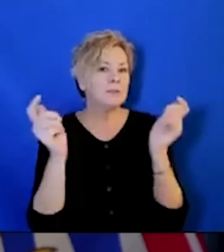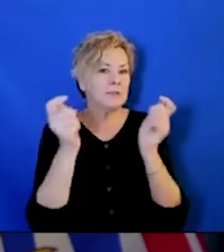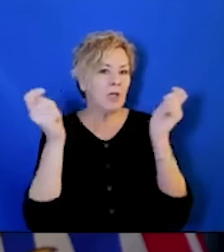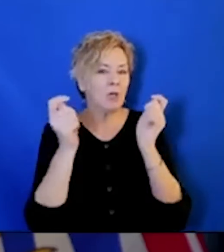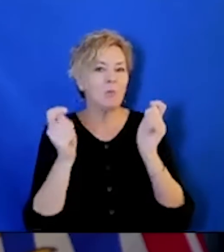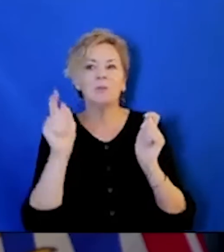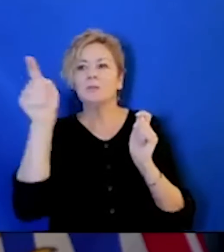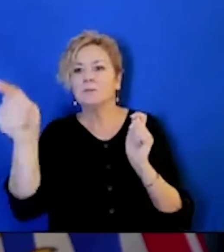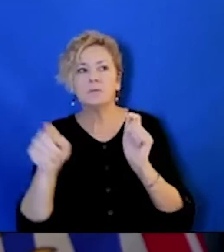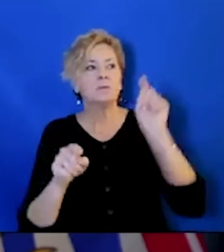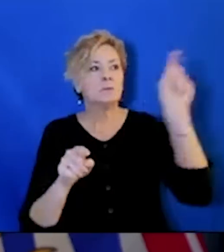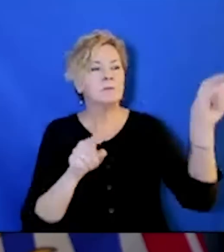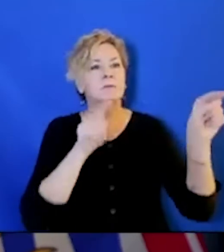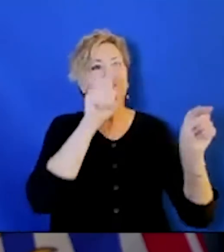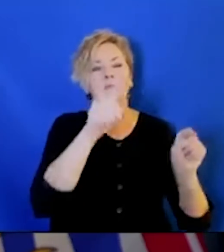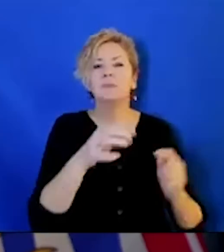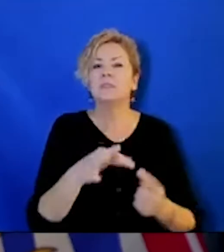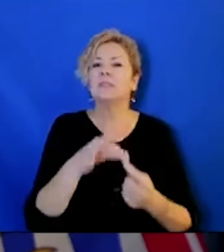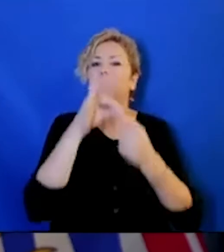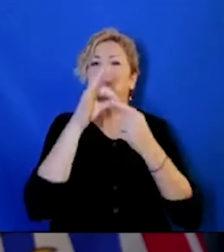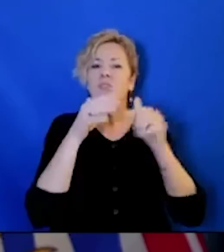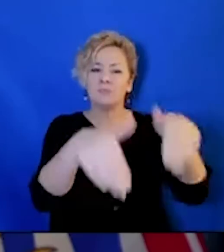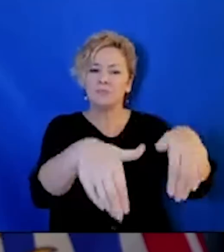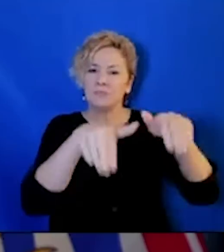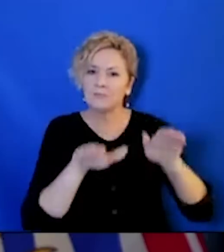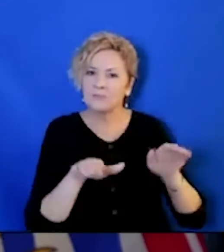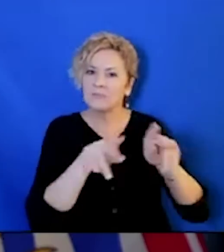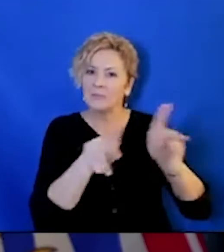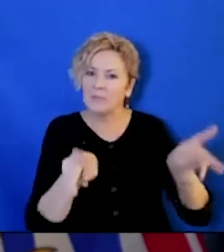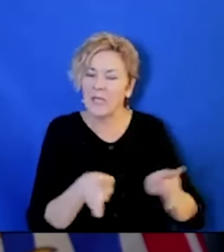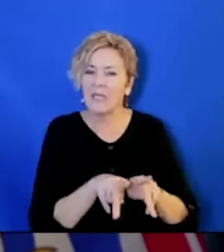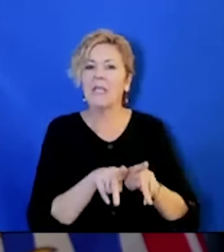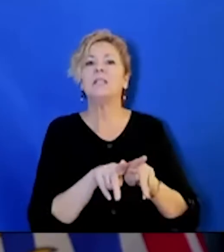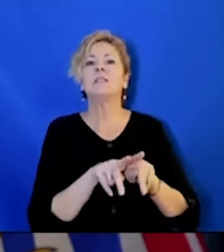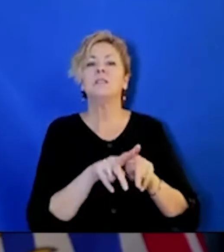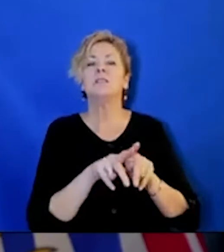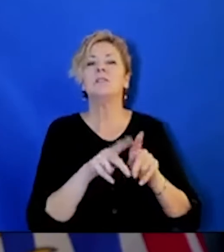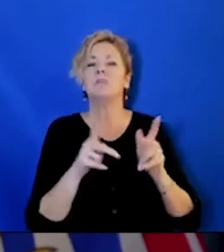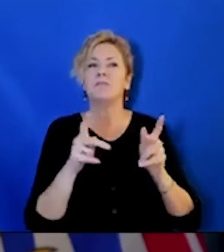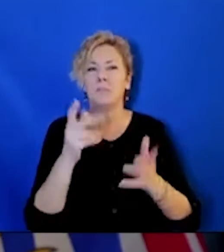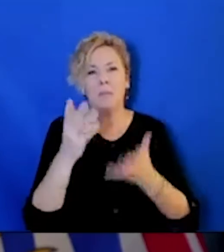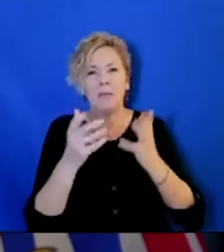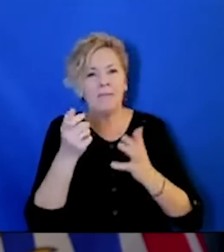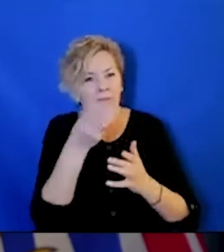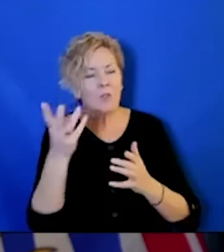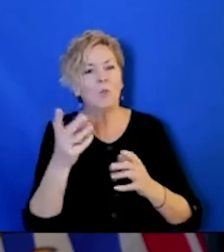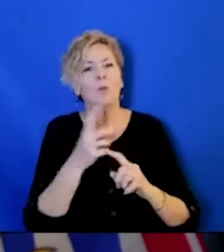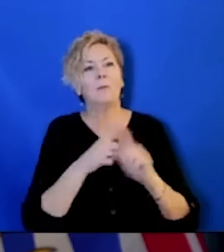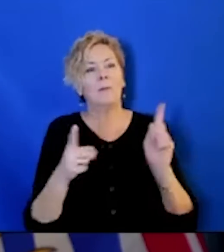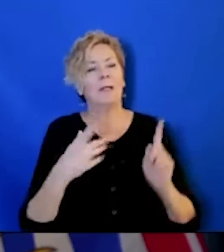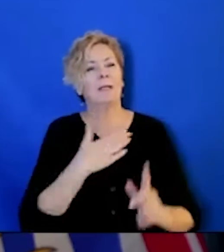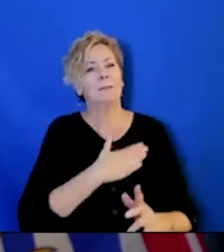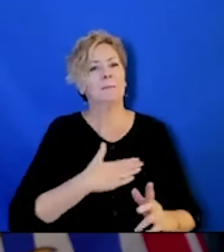other virtually on Remembrance Day. And the Legions in BC have cancelled the events that have typically taken